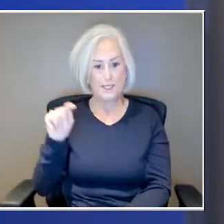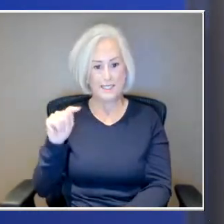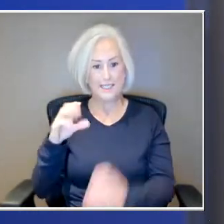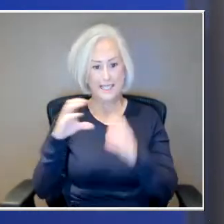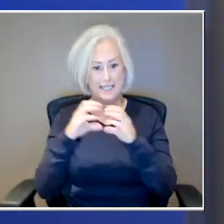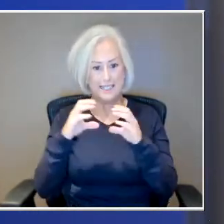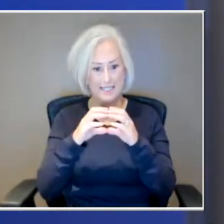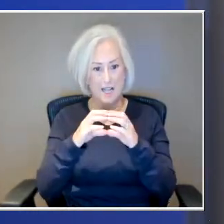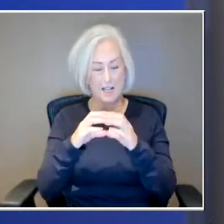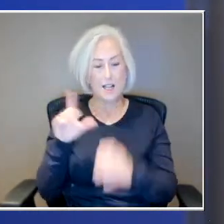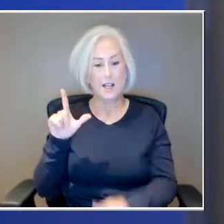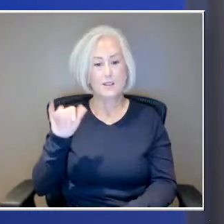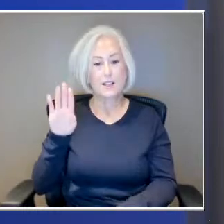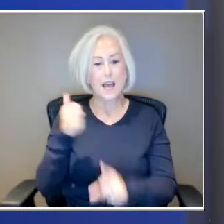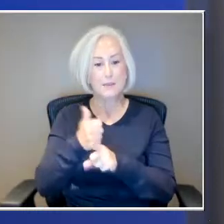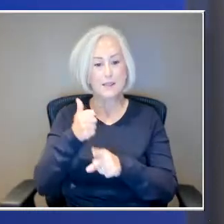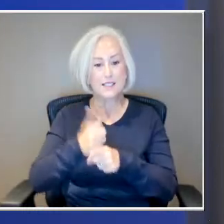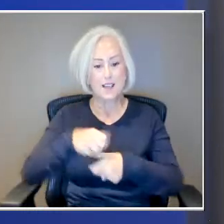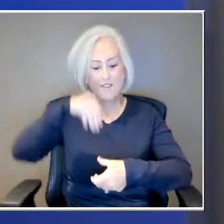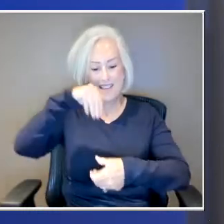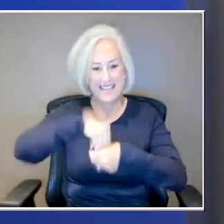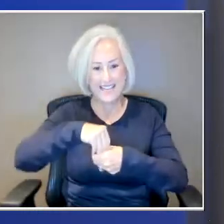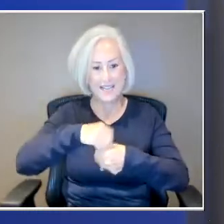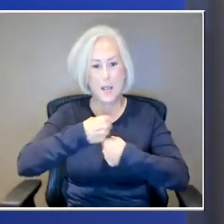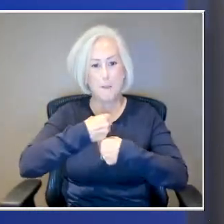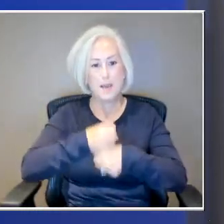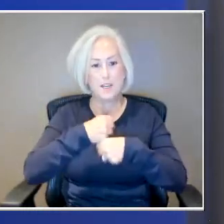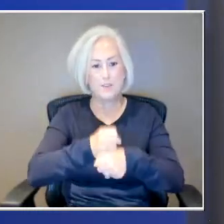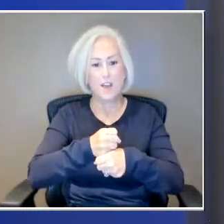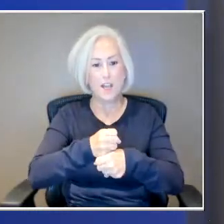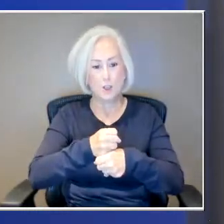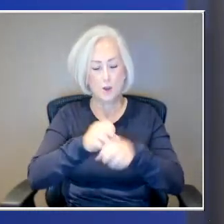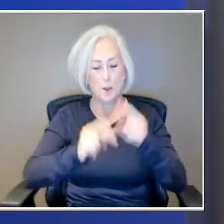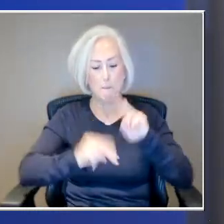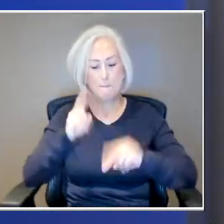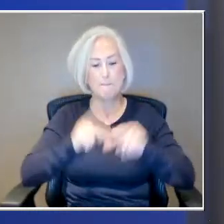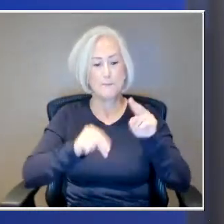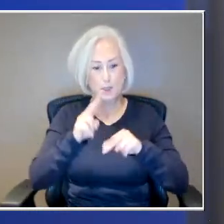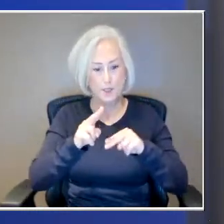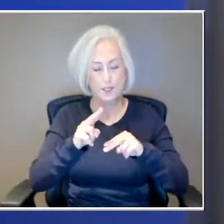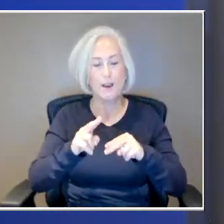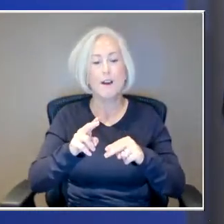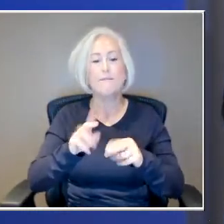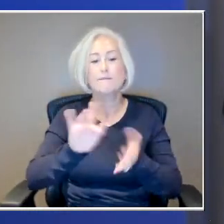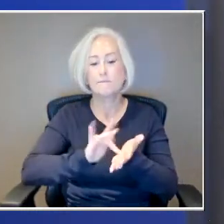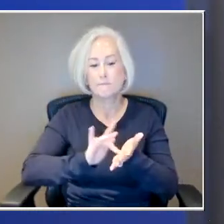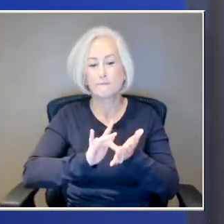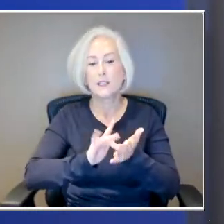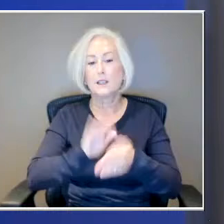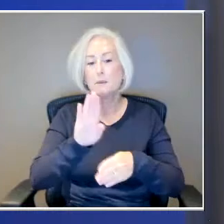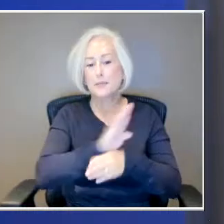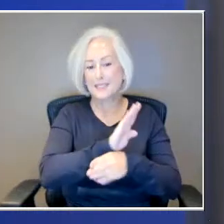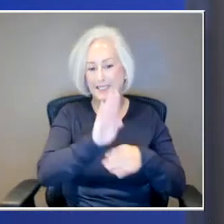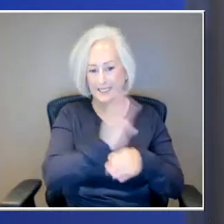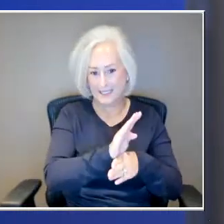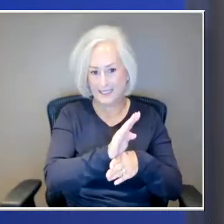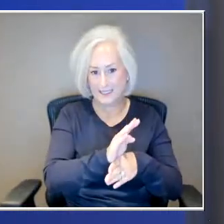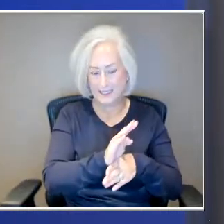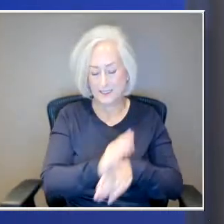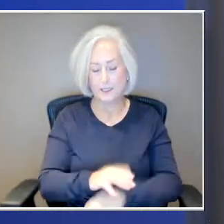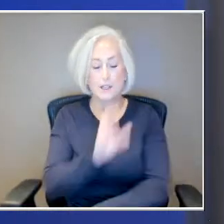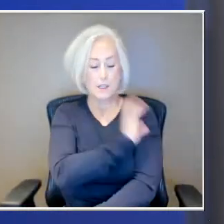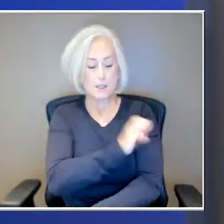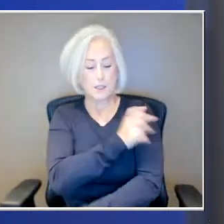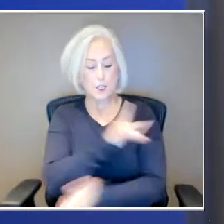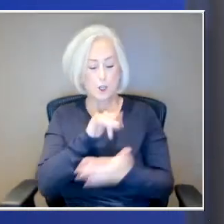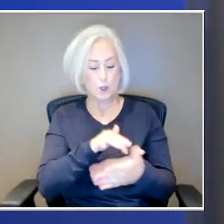within the manufacturing facility of the pharmaceutical company. Now, in clinical trials, there is a lot of work being done to see